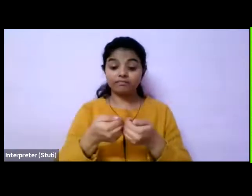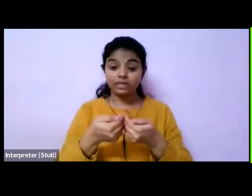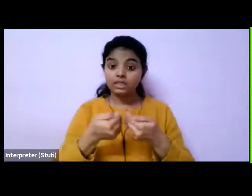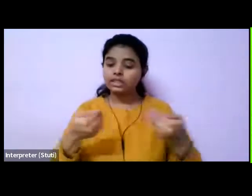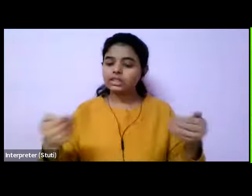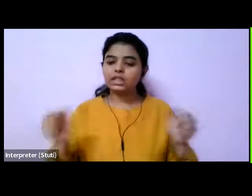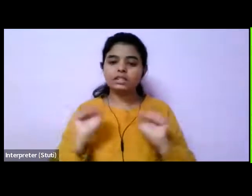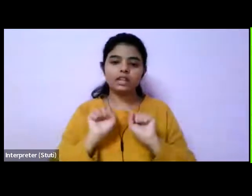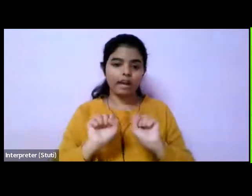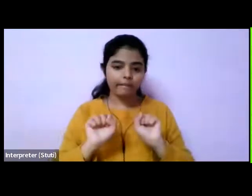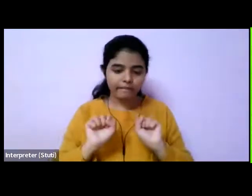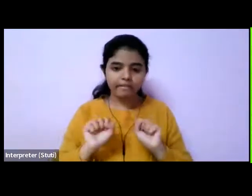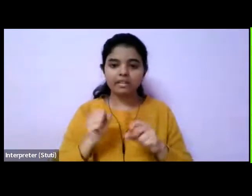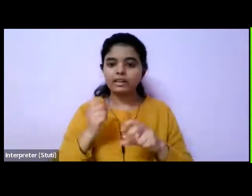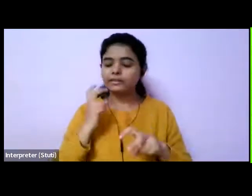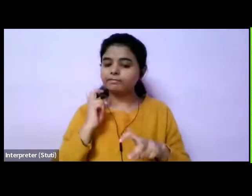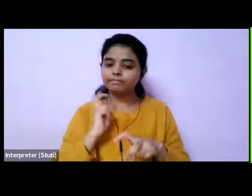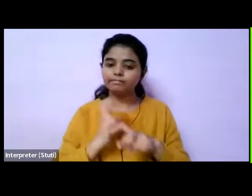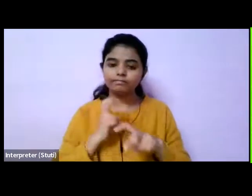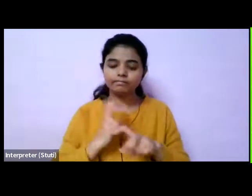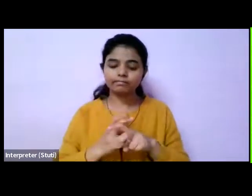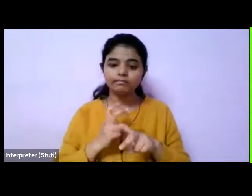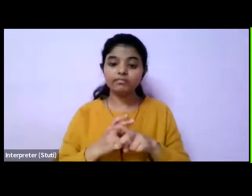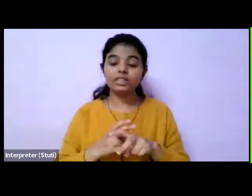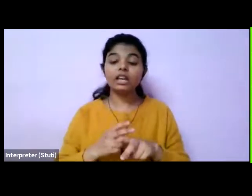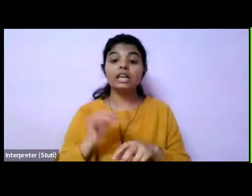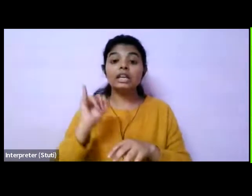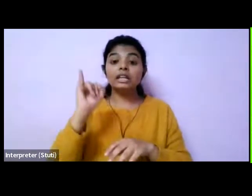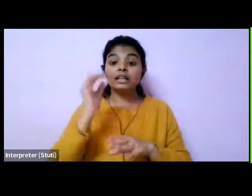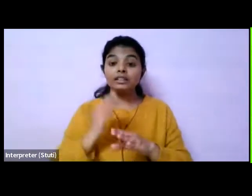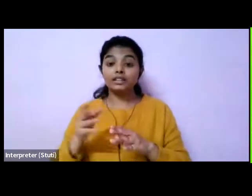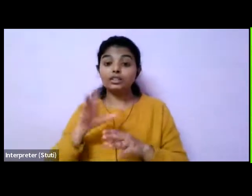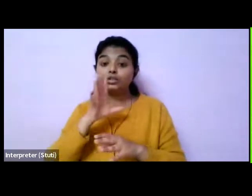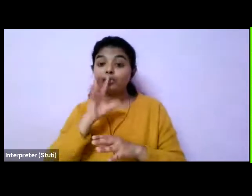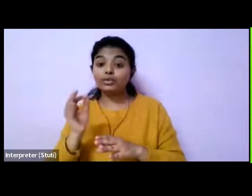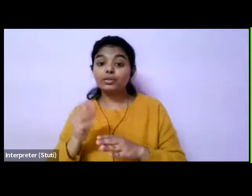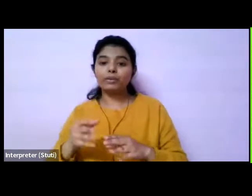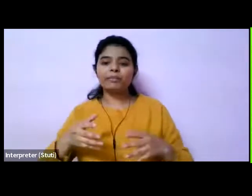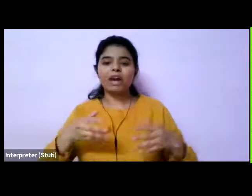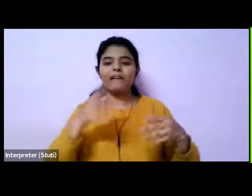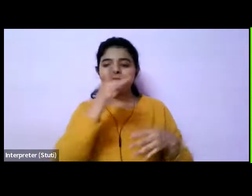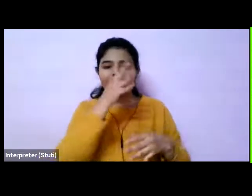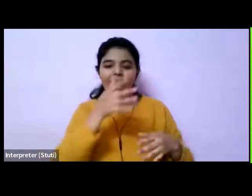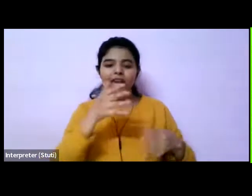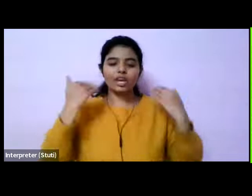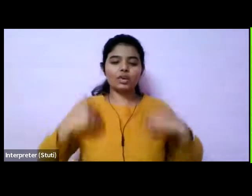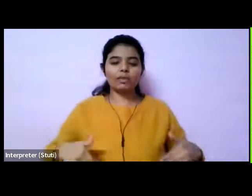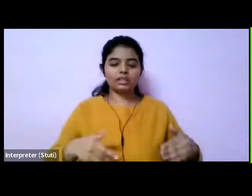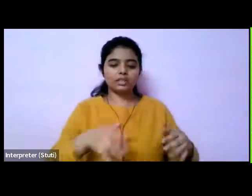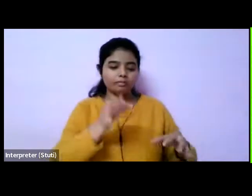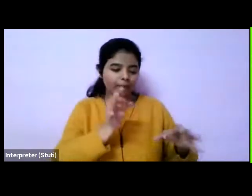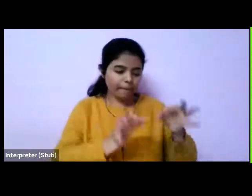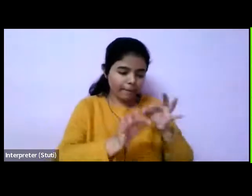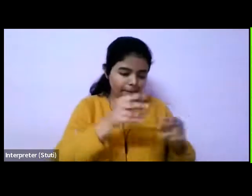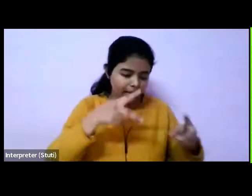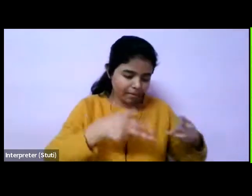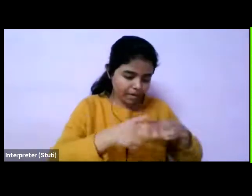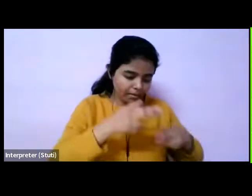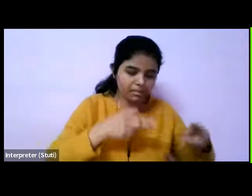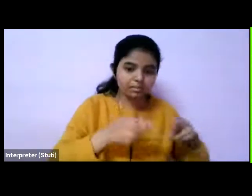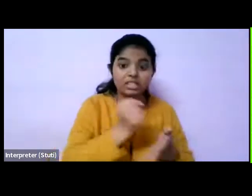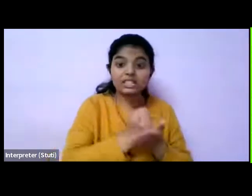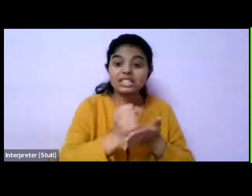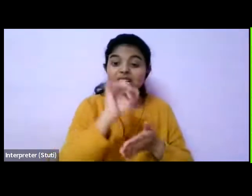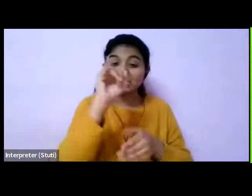quite complicated. We had about 6 rehearsals with dummies to make sure that every detail was considered in terms